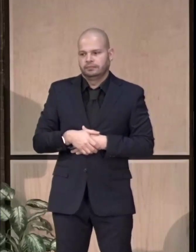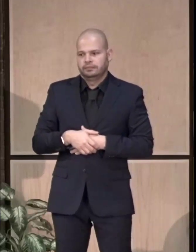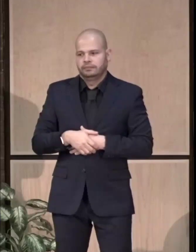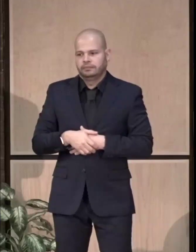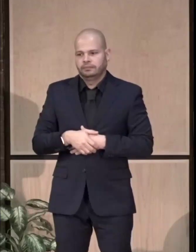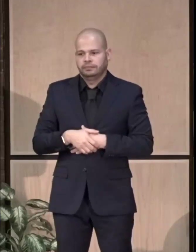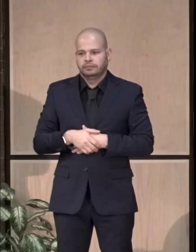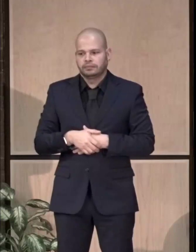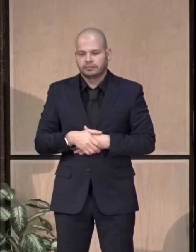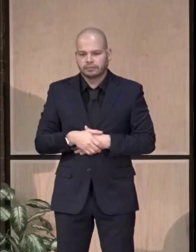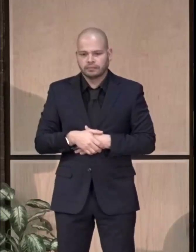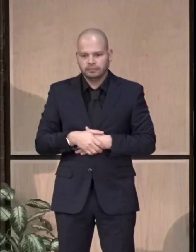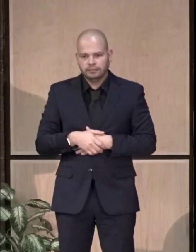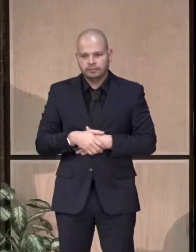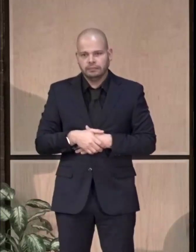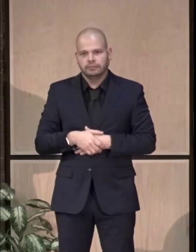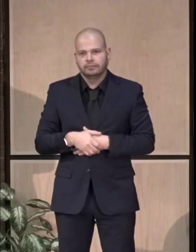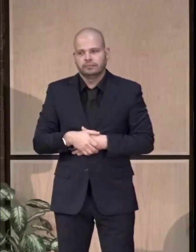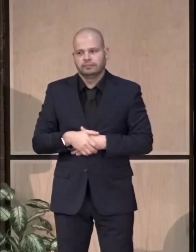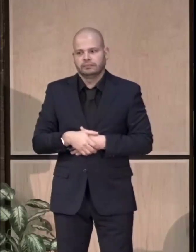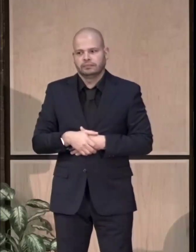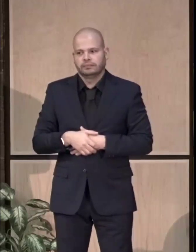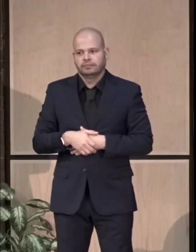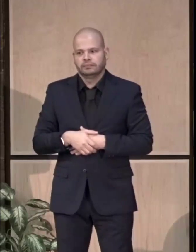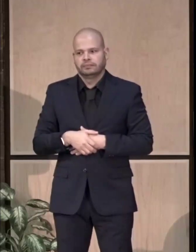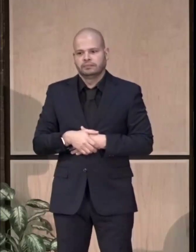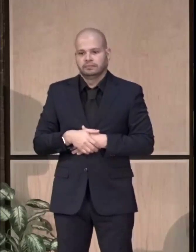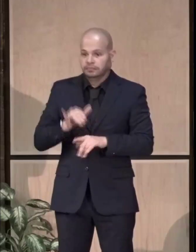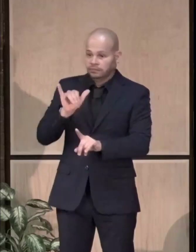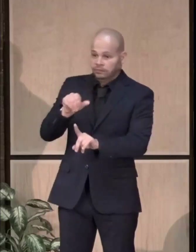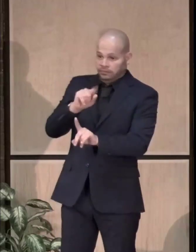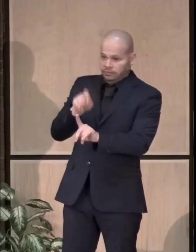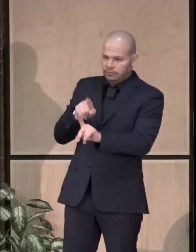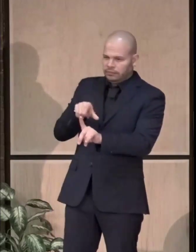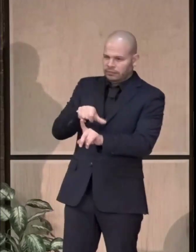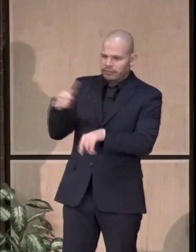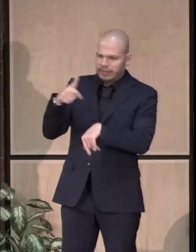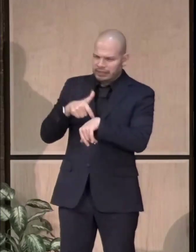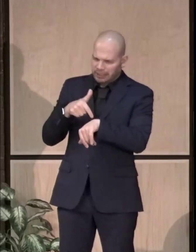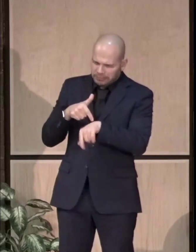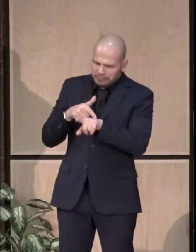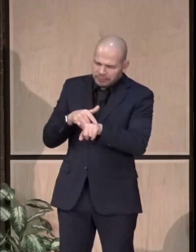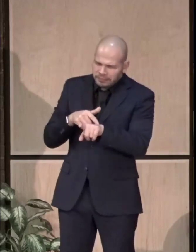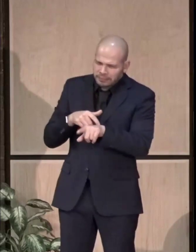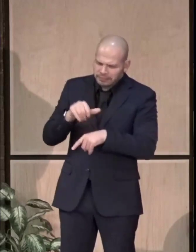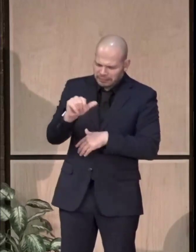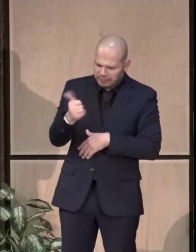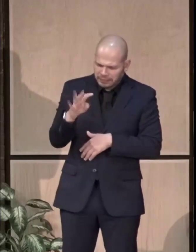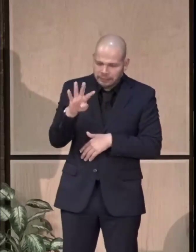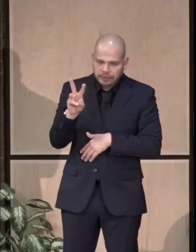That's a transcript of your conversation at 10:46 in the morning. One second, sir.